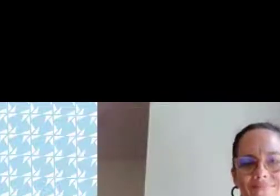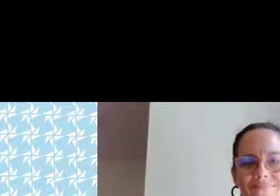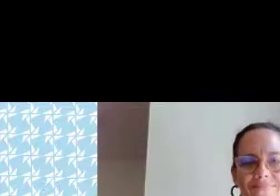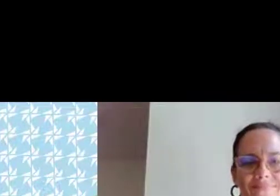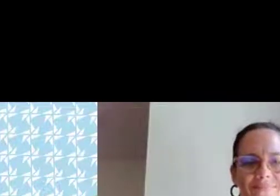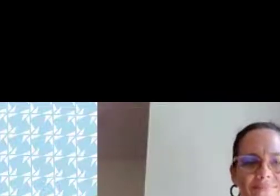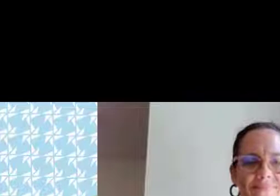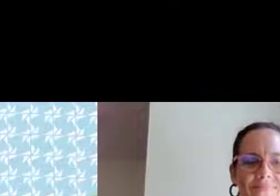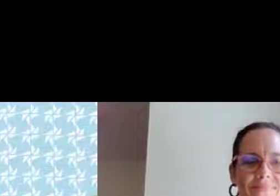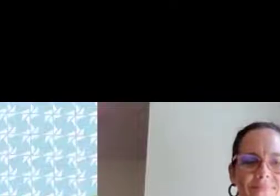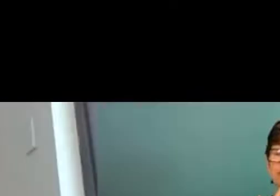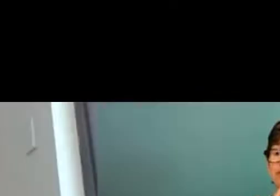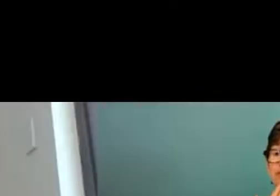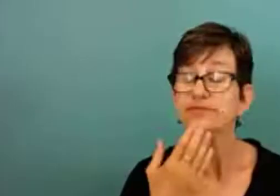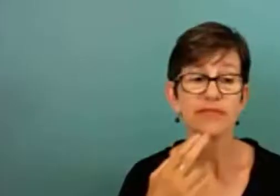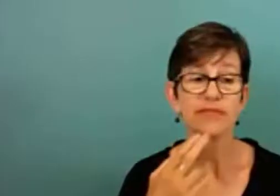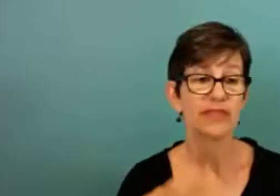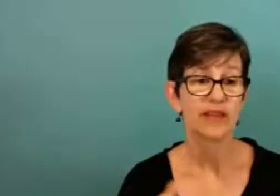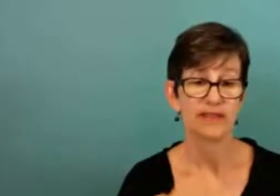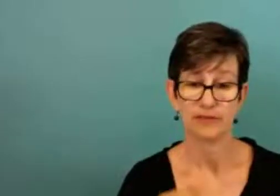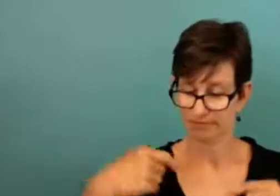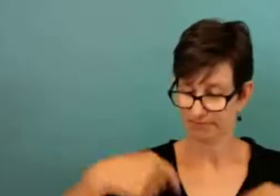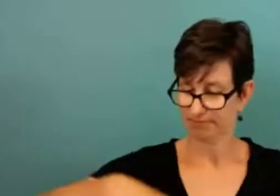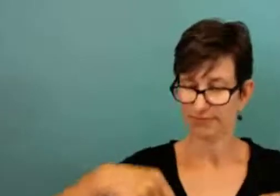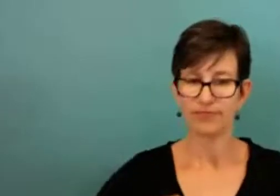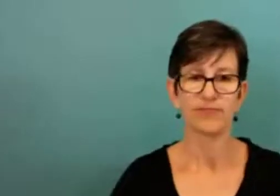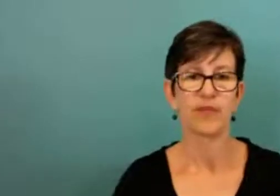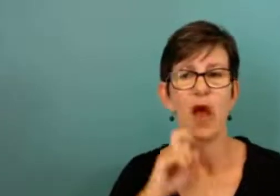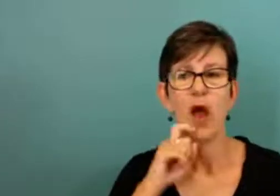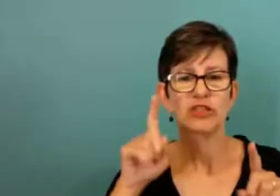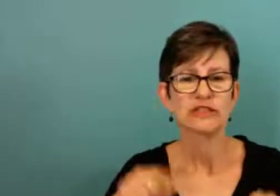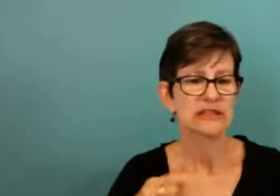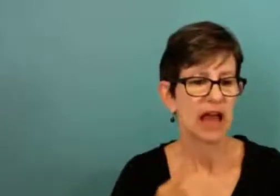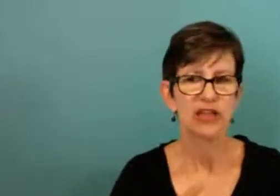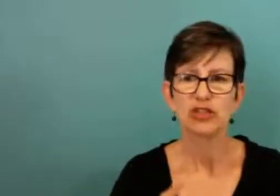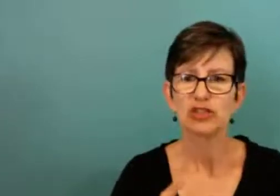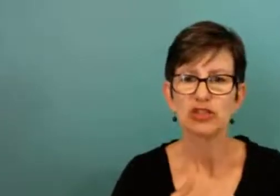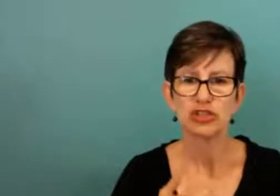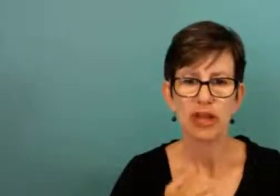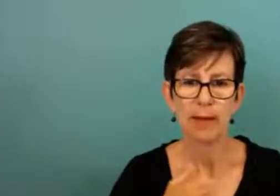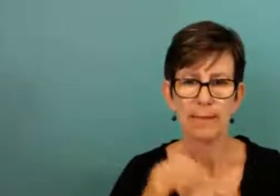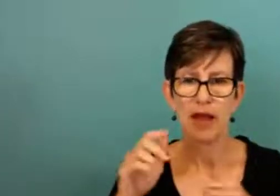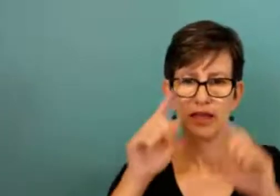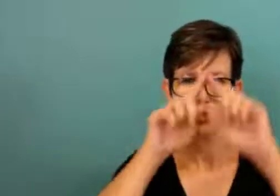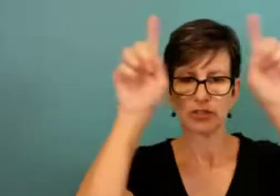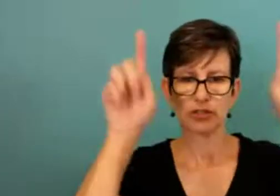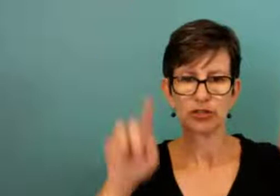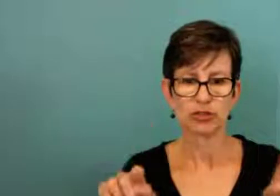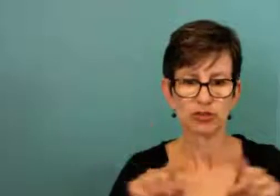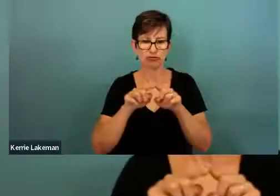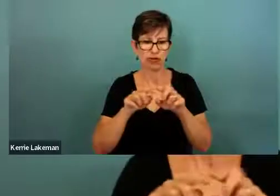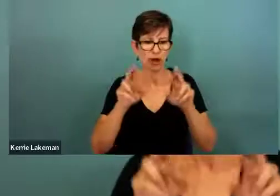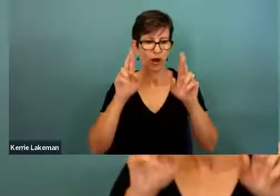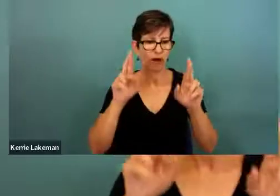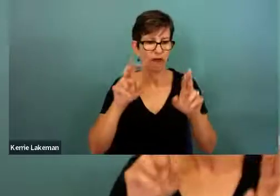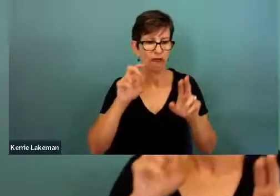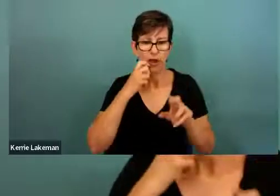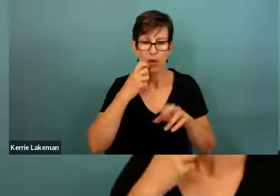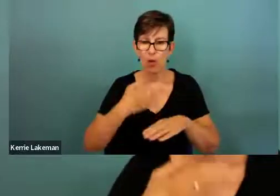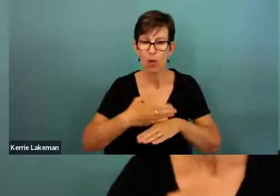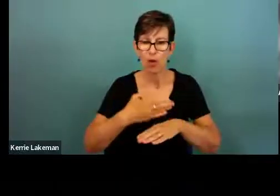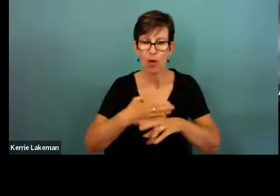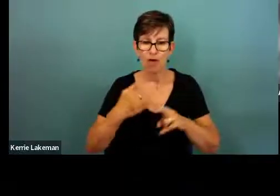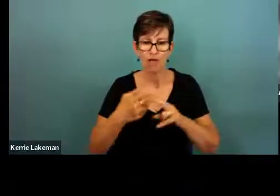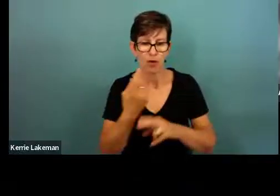Thank you. Thanks so much for having us. I'm just going to start sharing my screen and hopefully this works